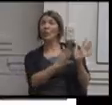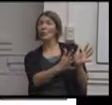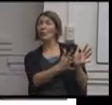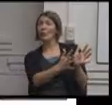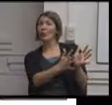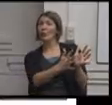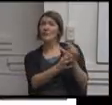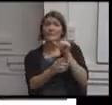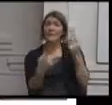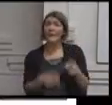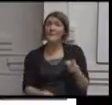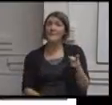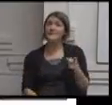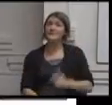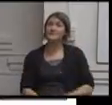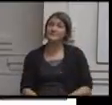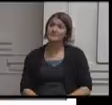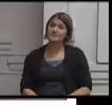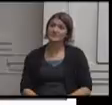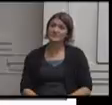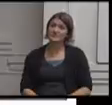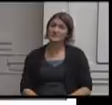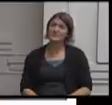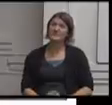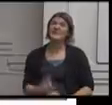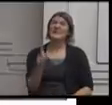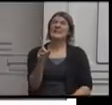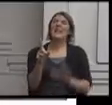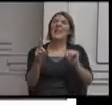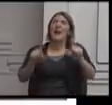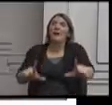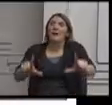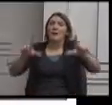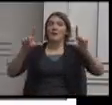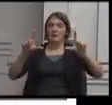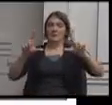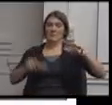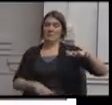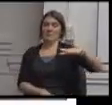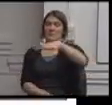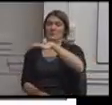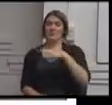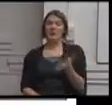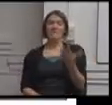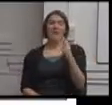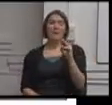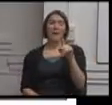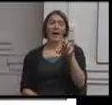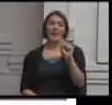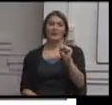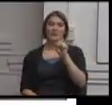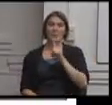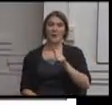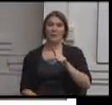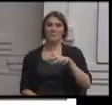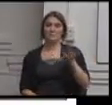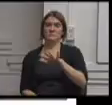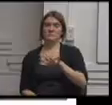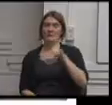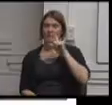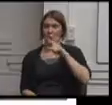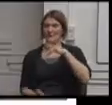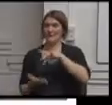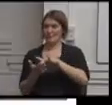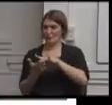uncovered. And that is the 5-mile response for Station 1, which does